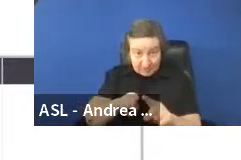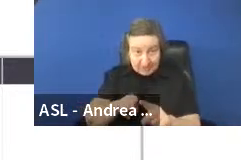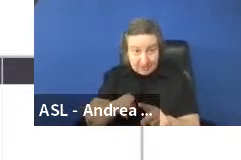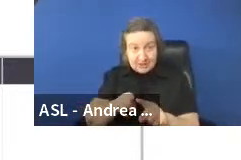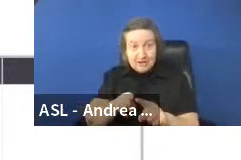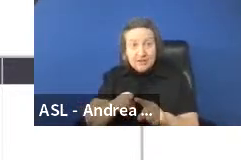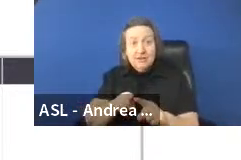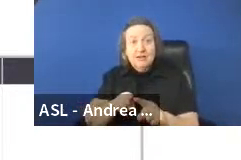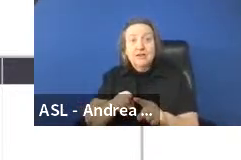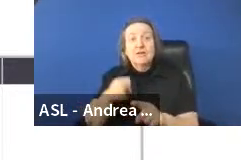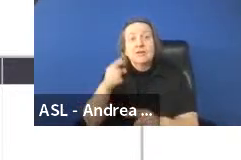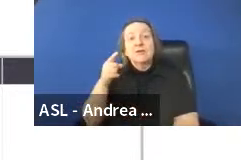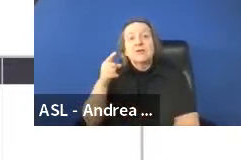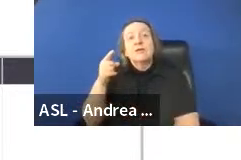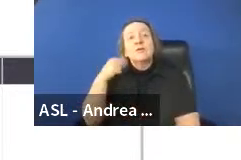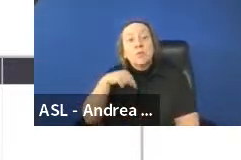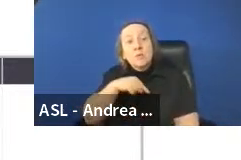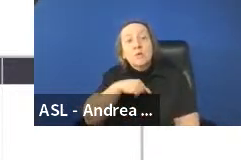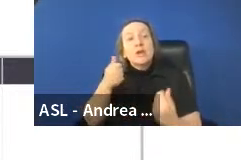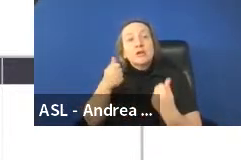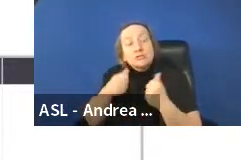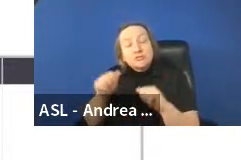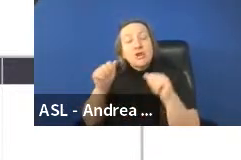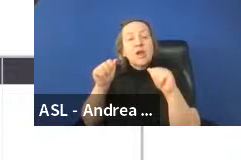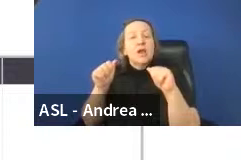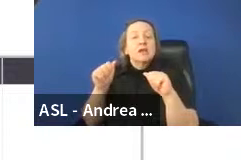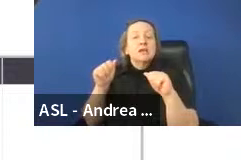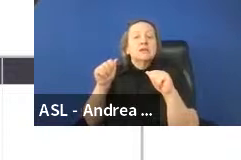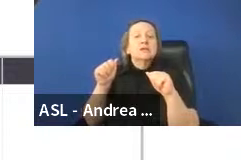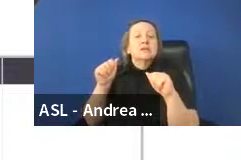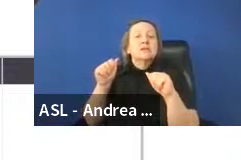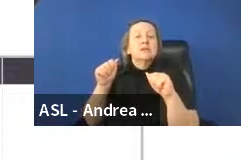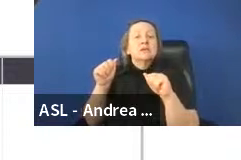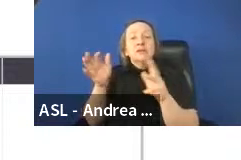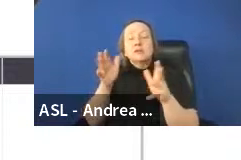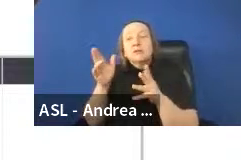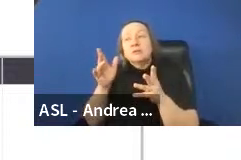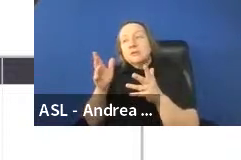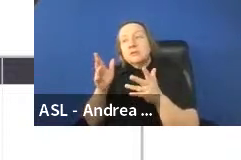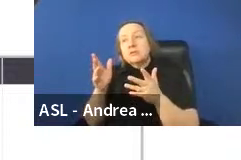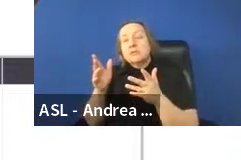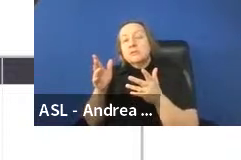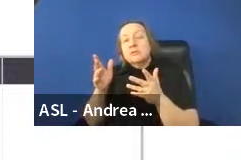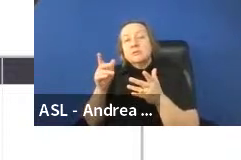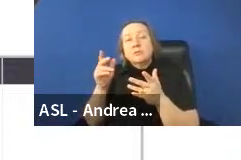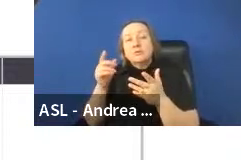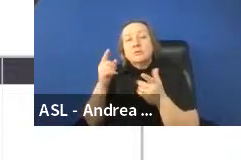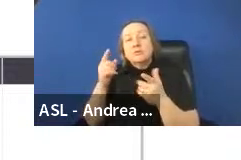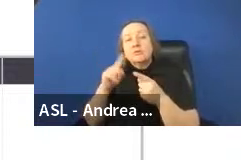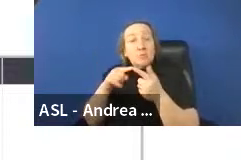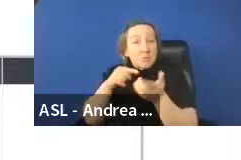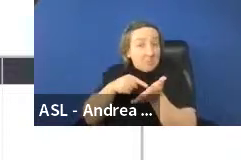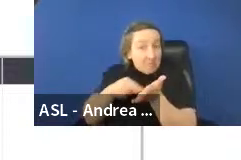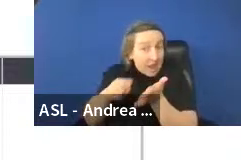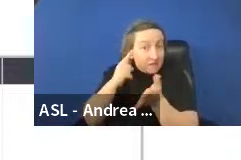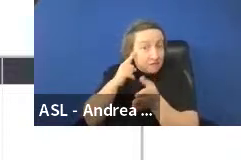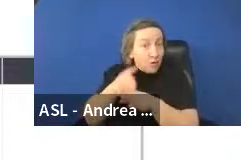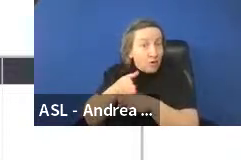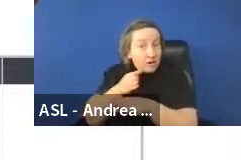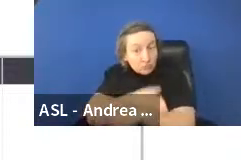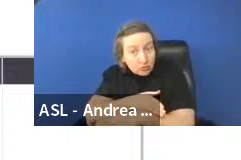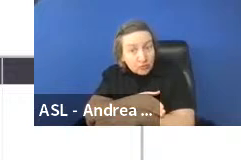that we are trying to use this in order to pay for improvements within